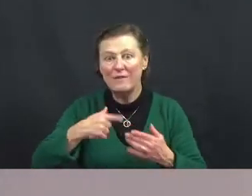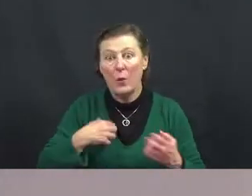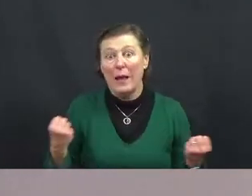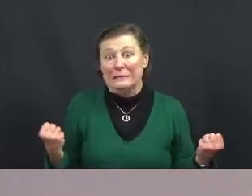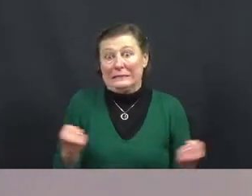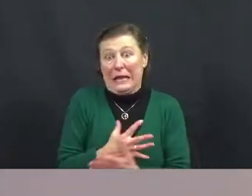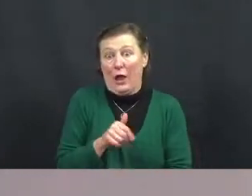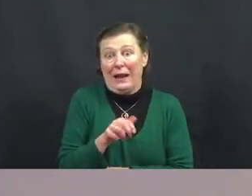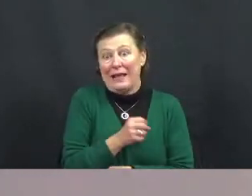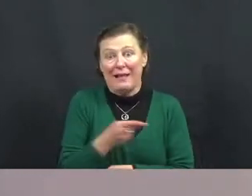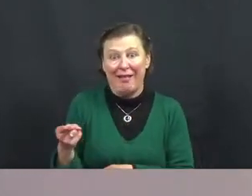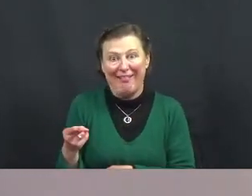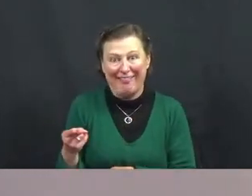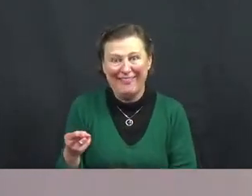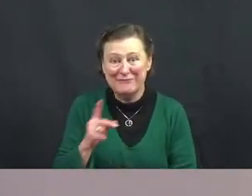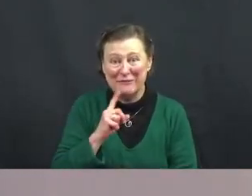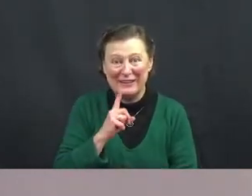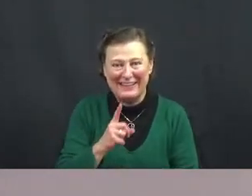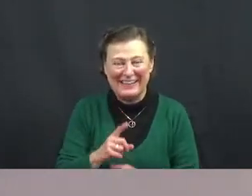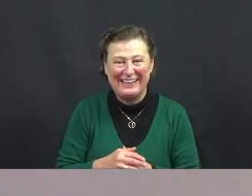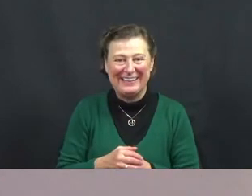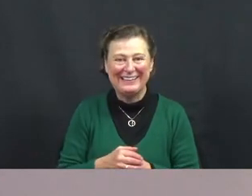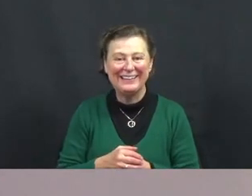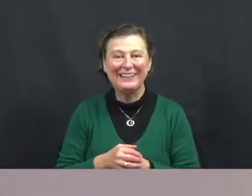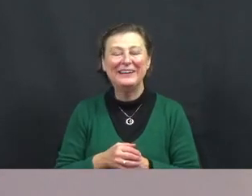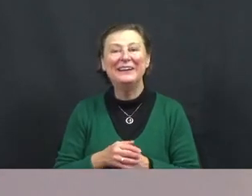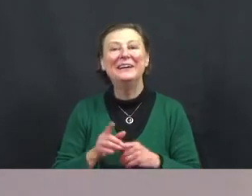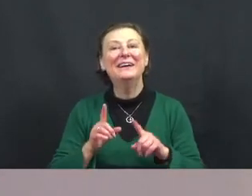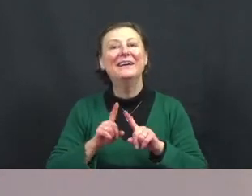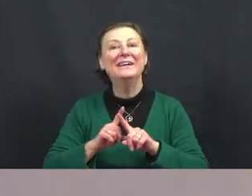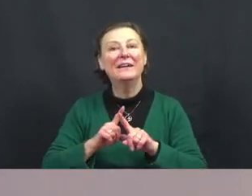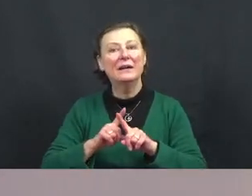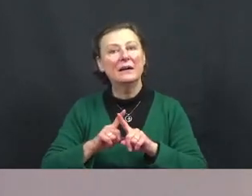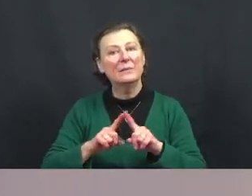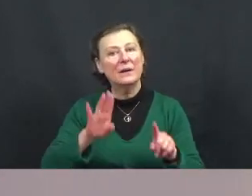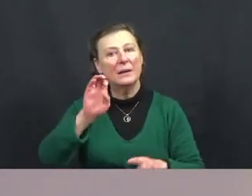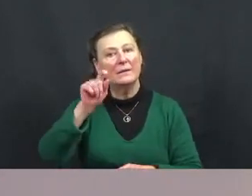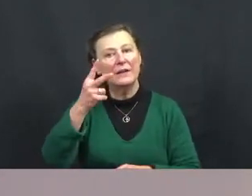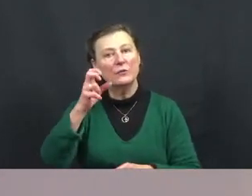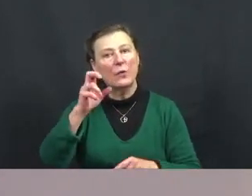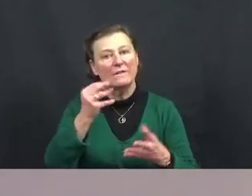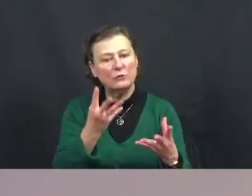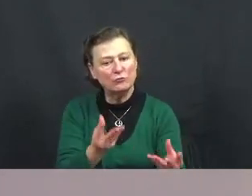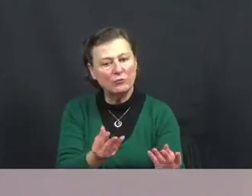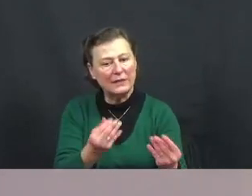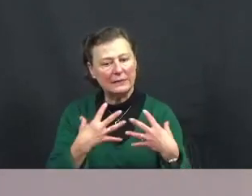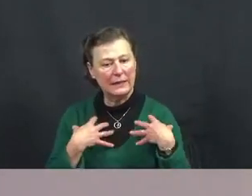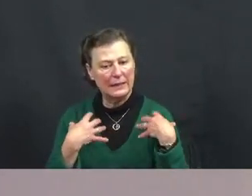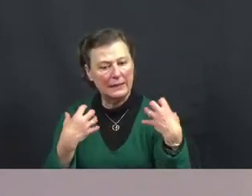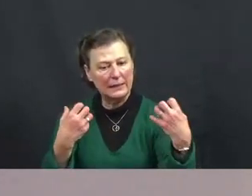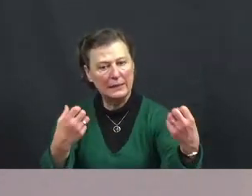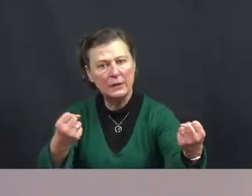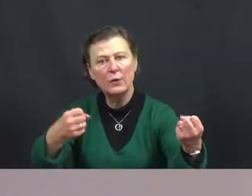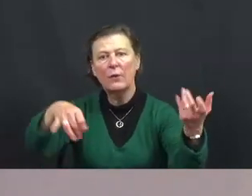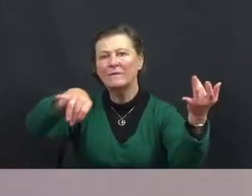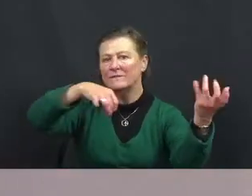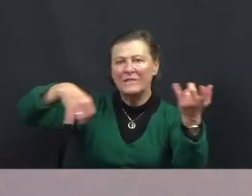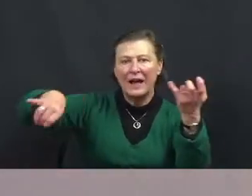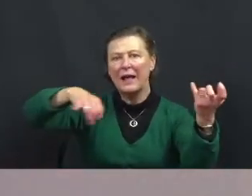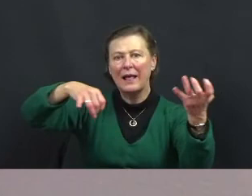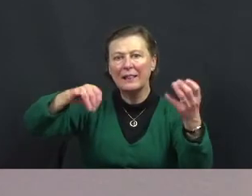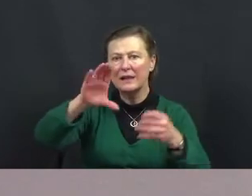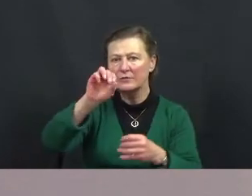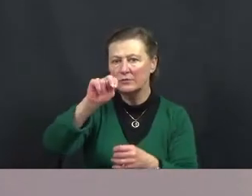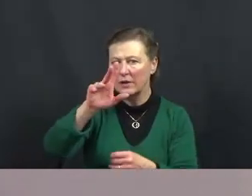as hell. I really was. But Beethoven's gentle, healing, ecstatic violin concerto provided more